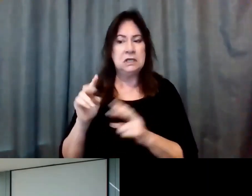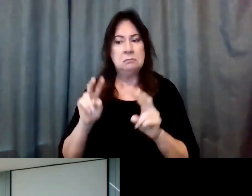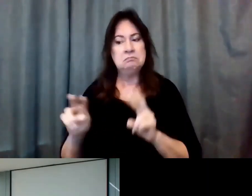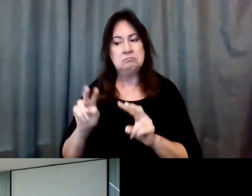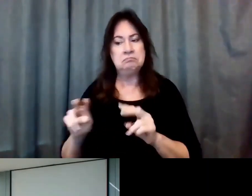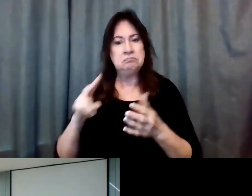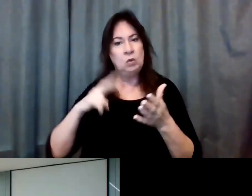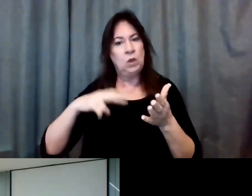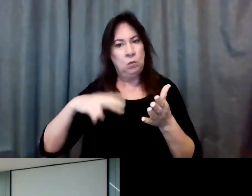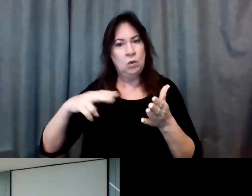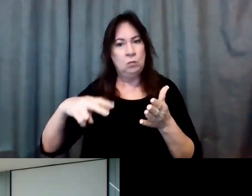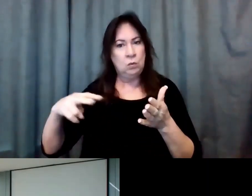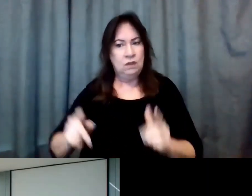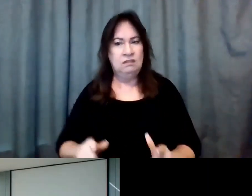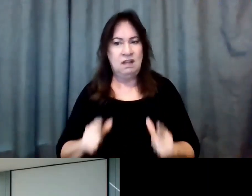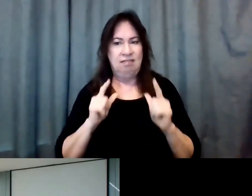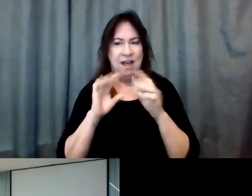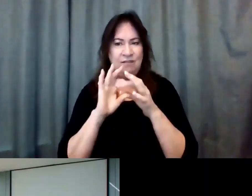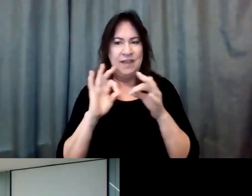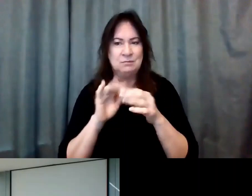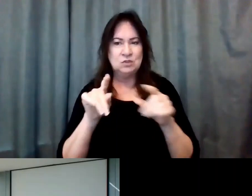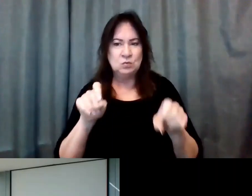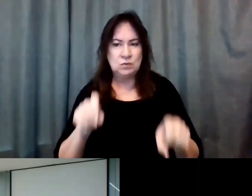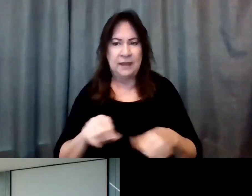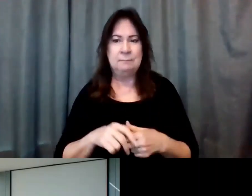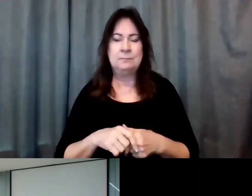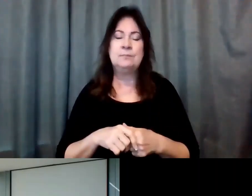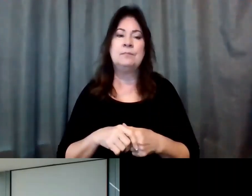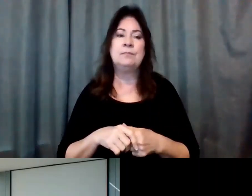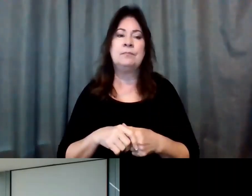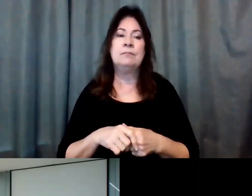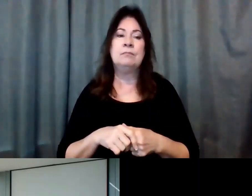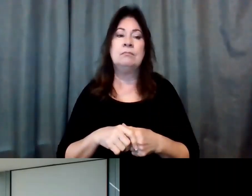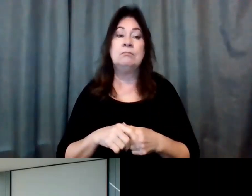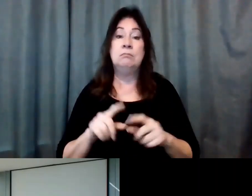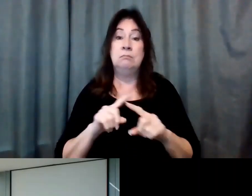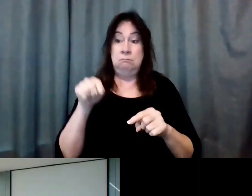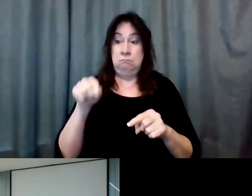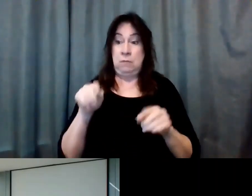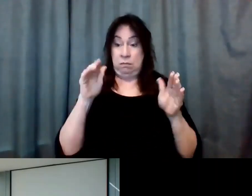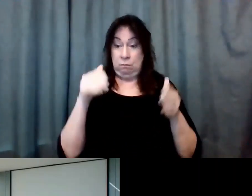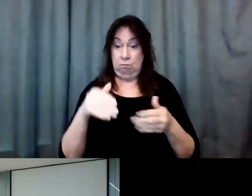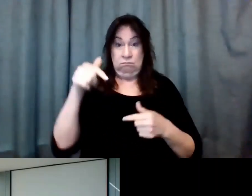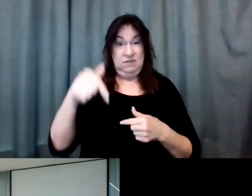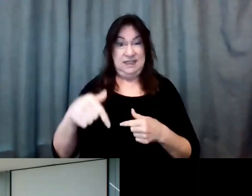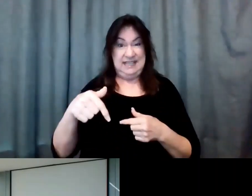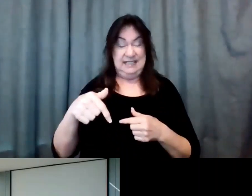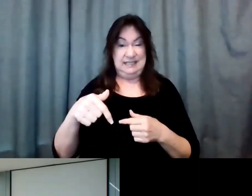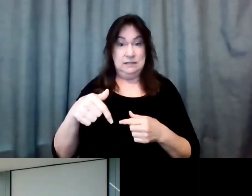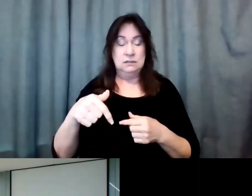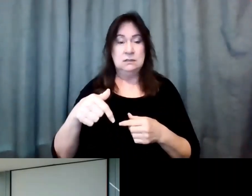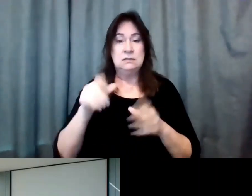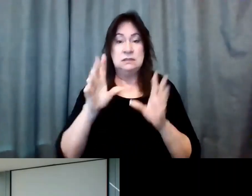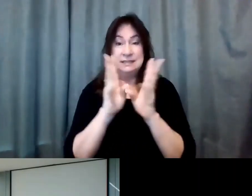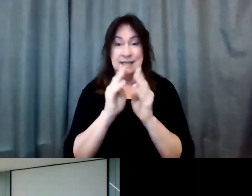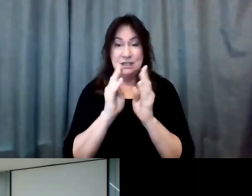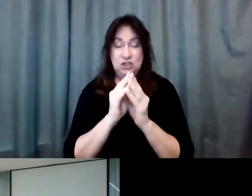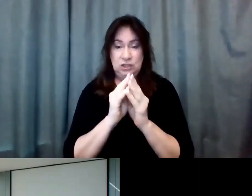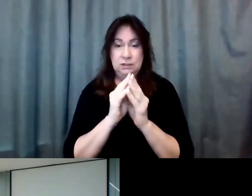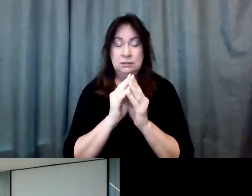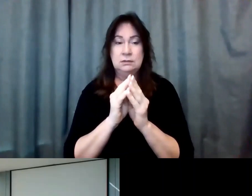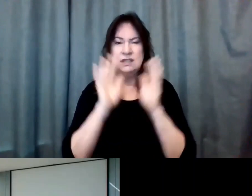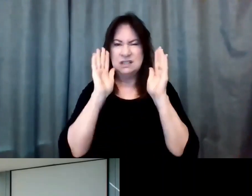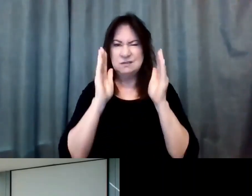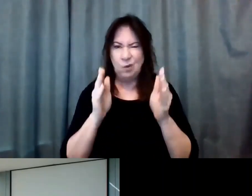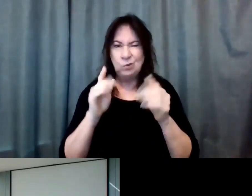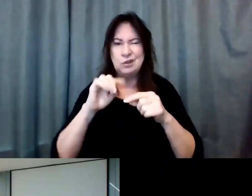read the live closed captioning as well. The heart of this session is directed to how